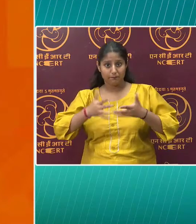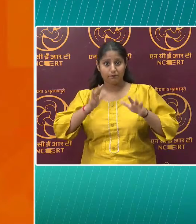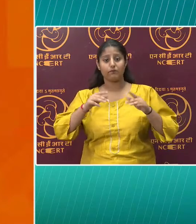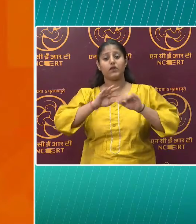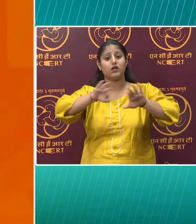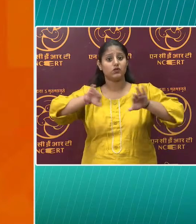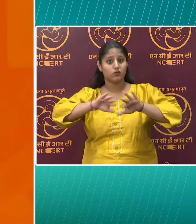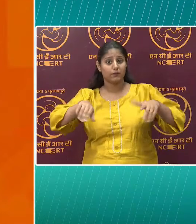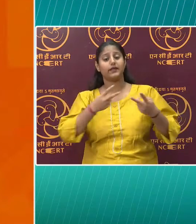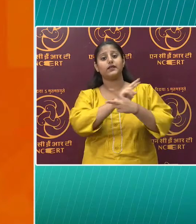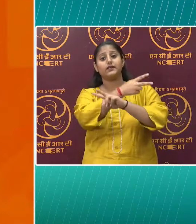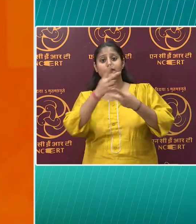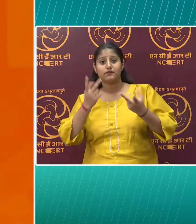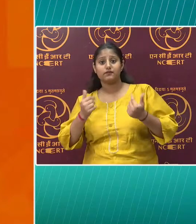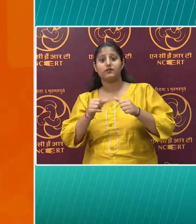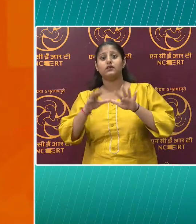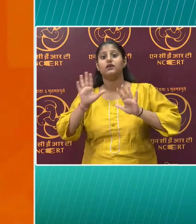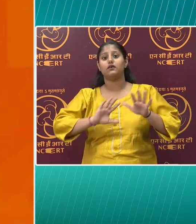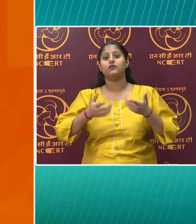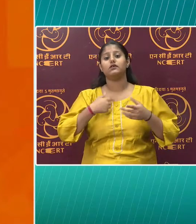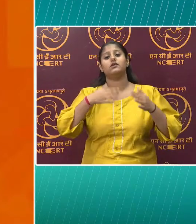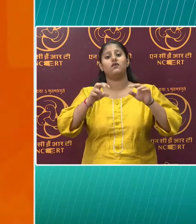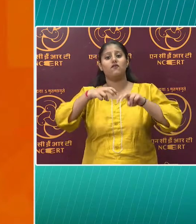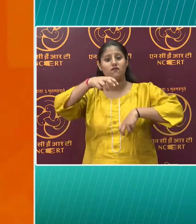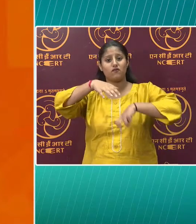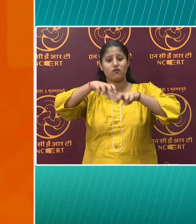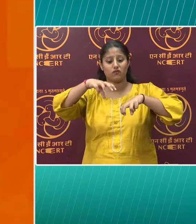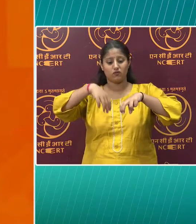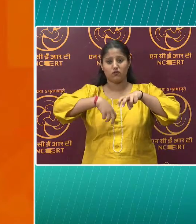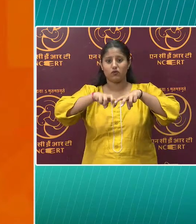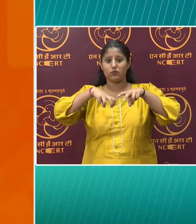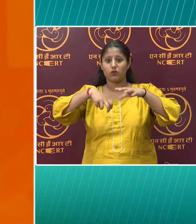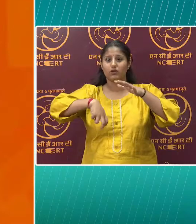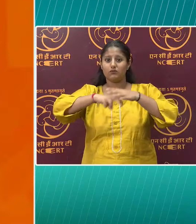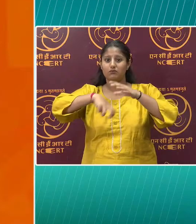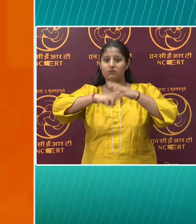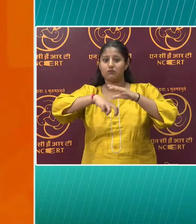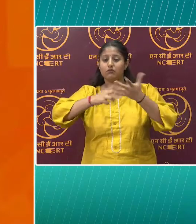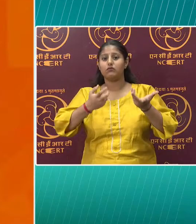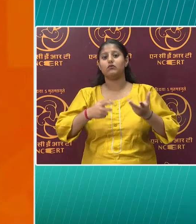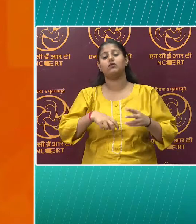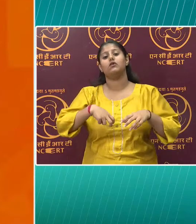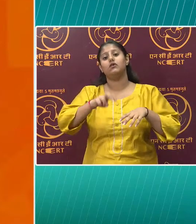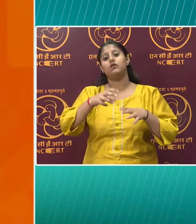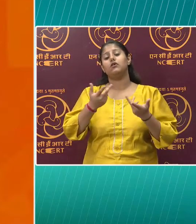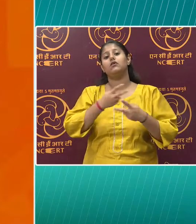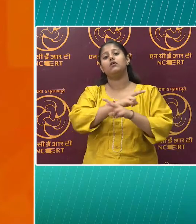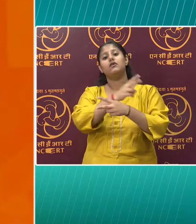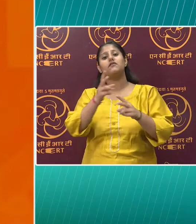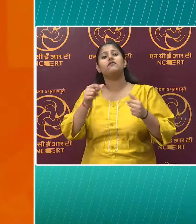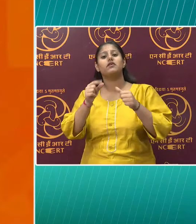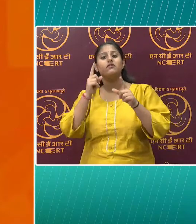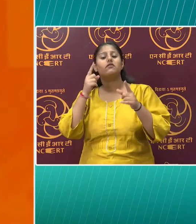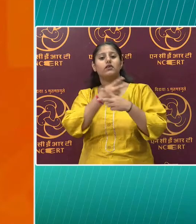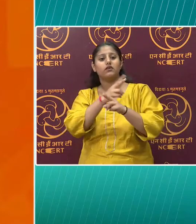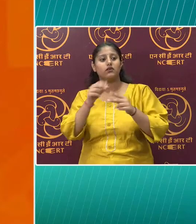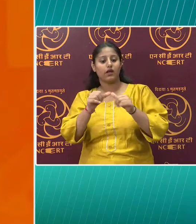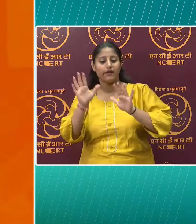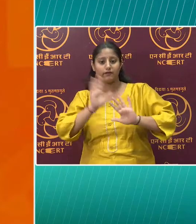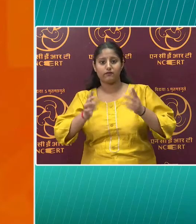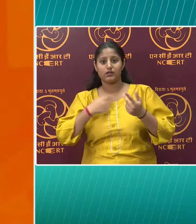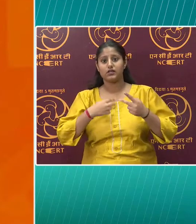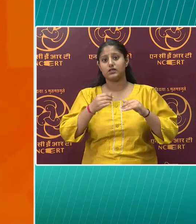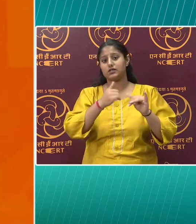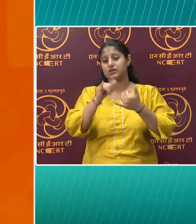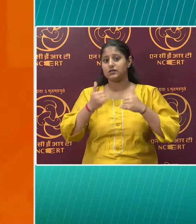swimming, they can play football. Now, this is what we expect from the teacher. So, at the end of the year,